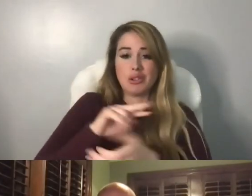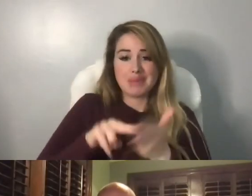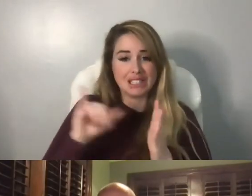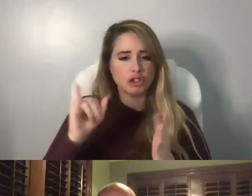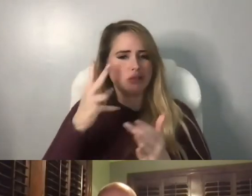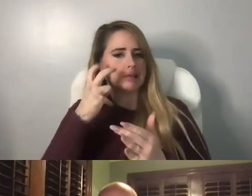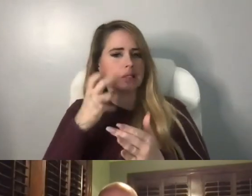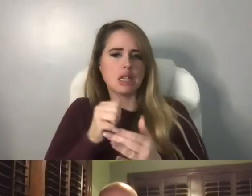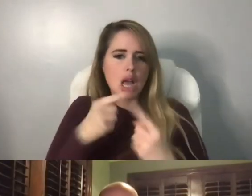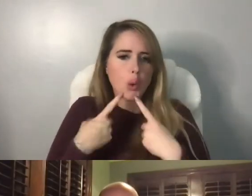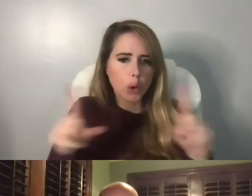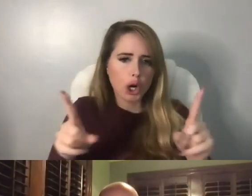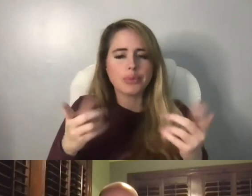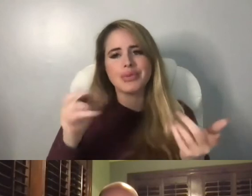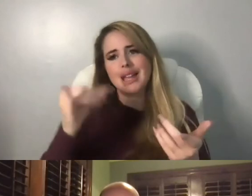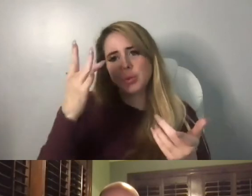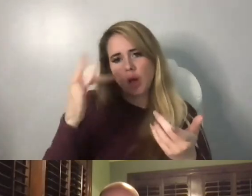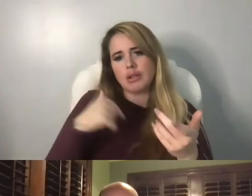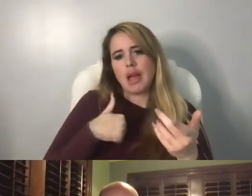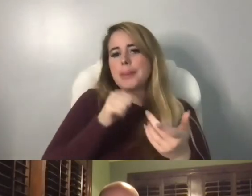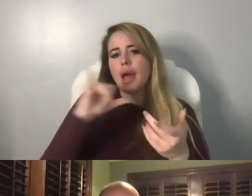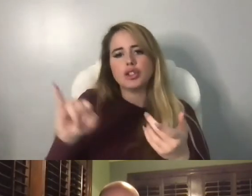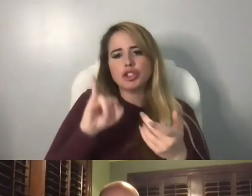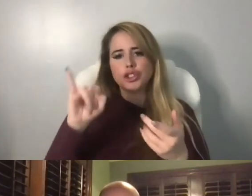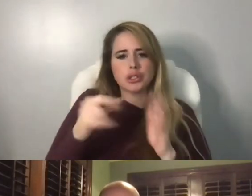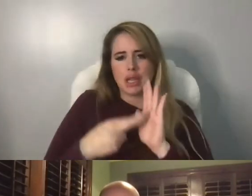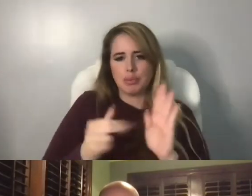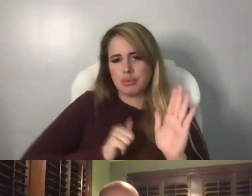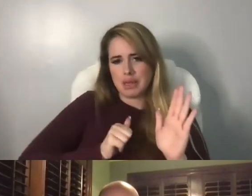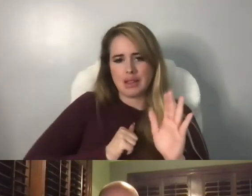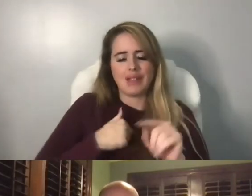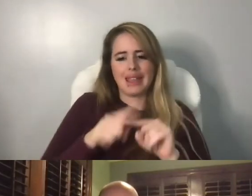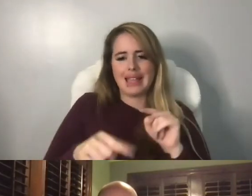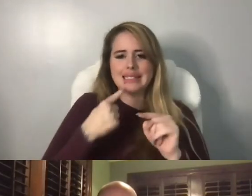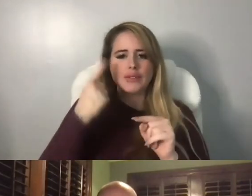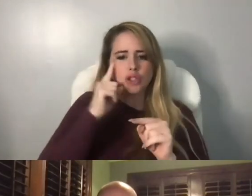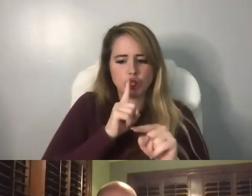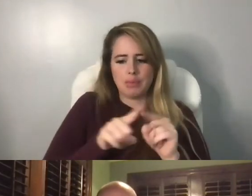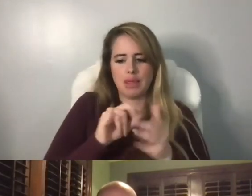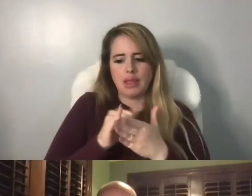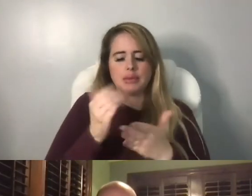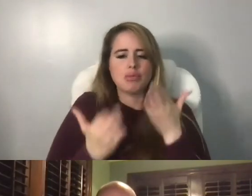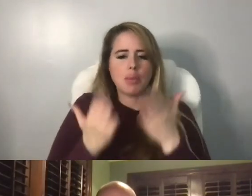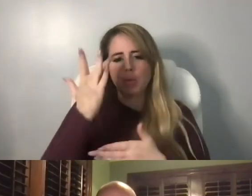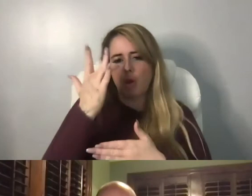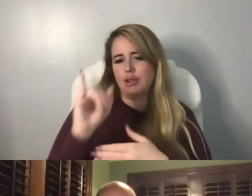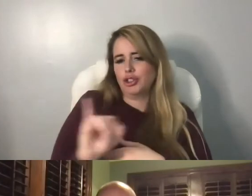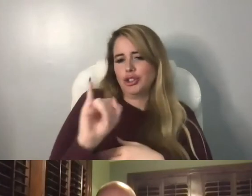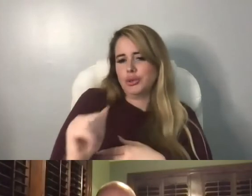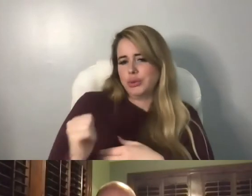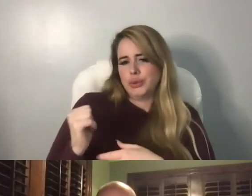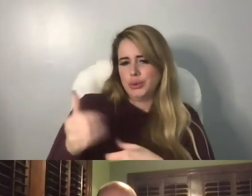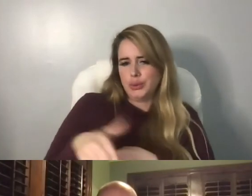So that's probably why, and I'm not an insurance agent, so I can't speak definitively, but that's probably why insurance doesn't cover these